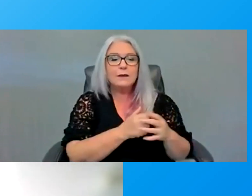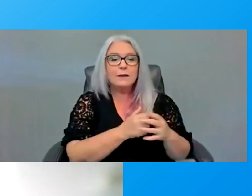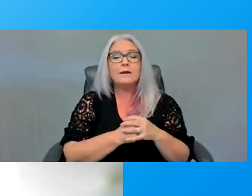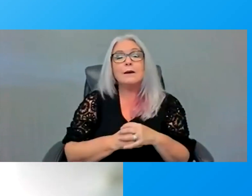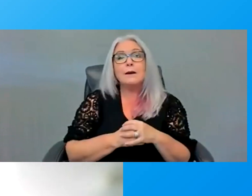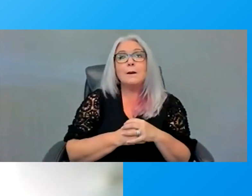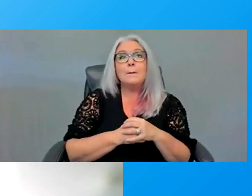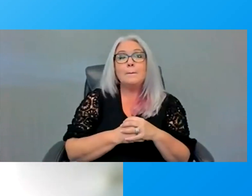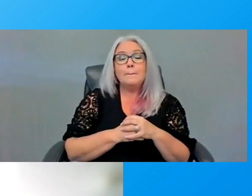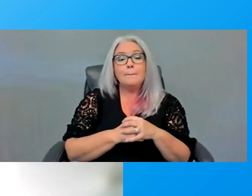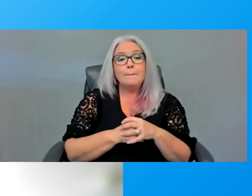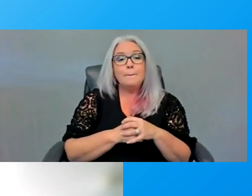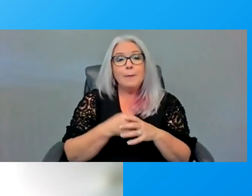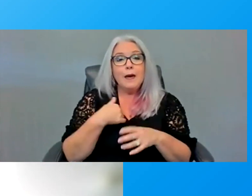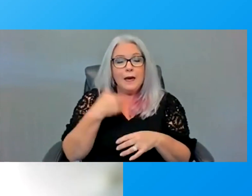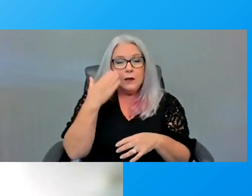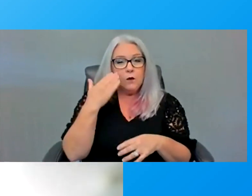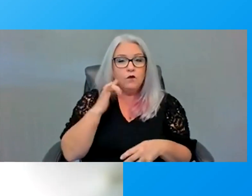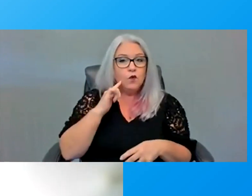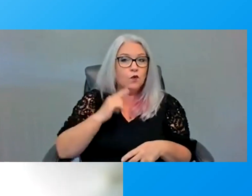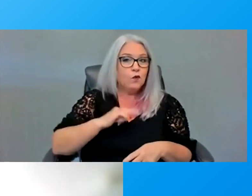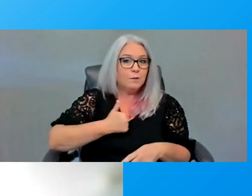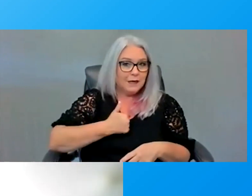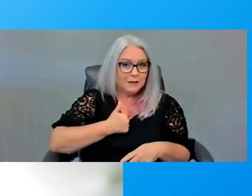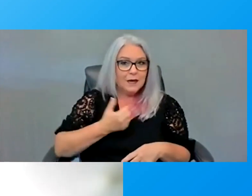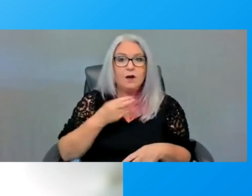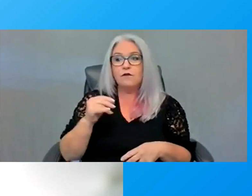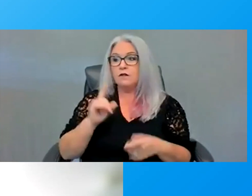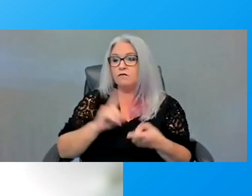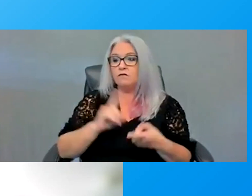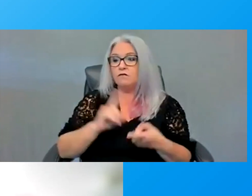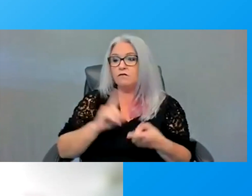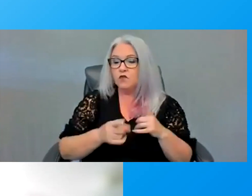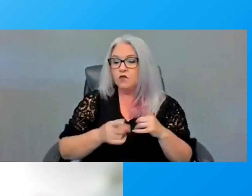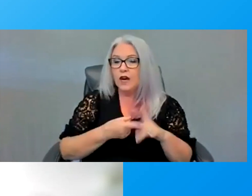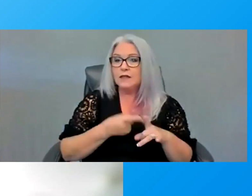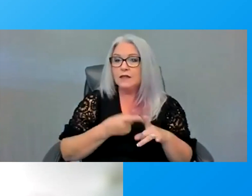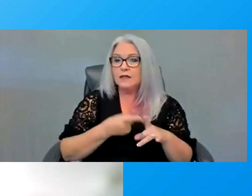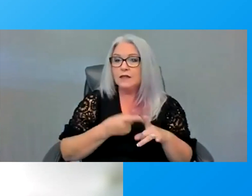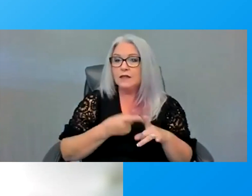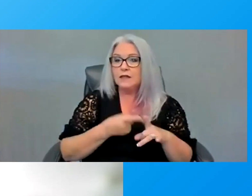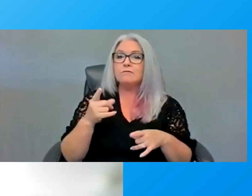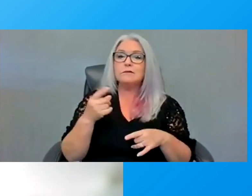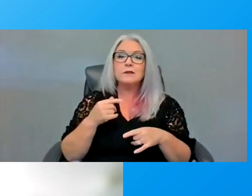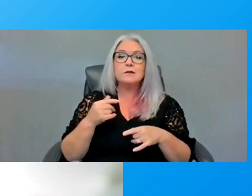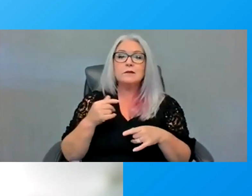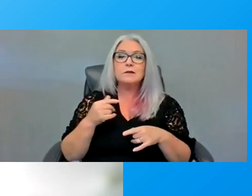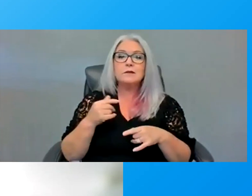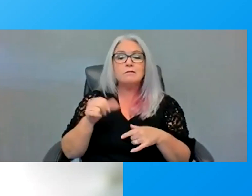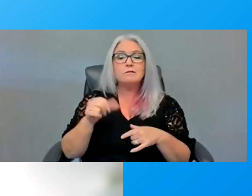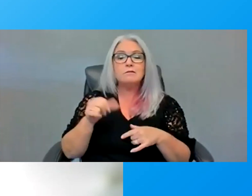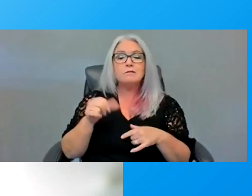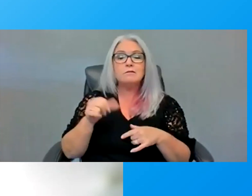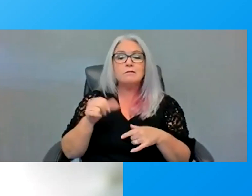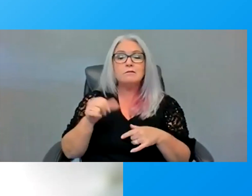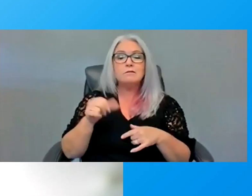I and many of my colleagues and friends are more than happy to share what has worked for us. And sometimes it's